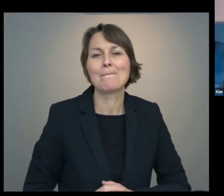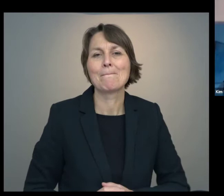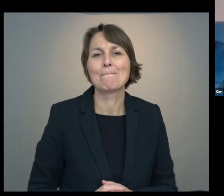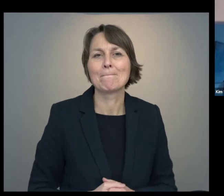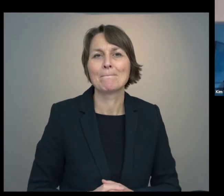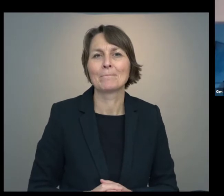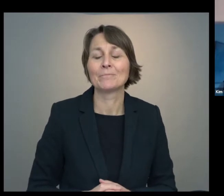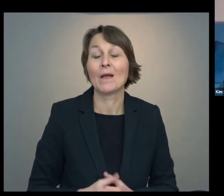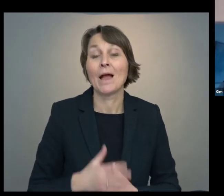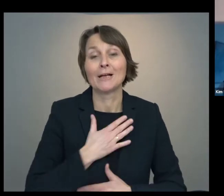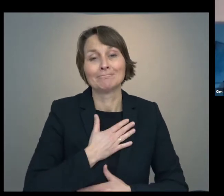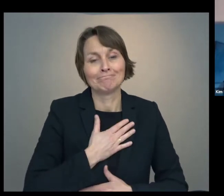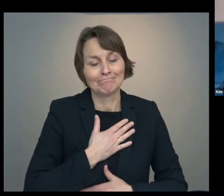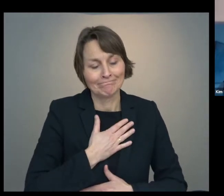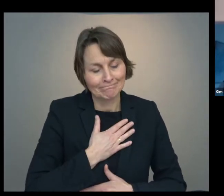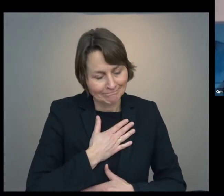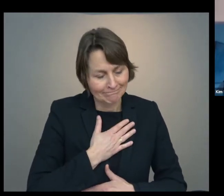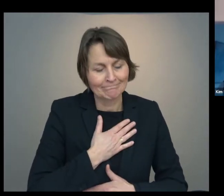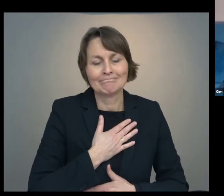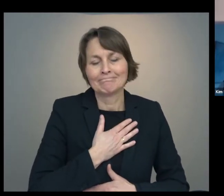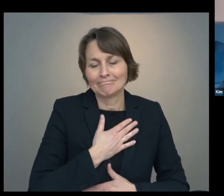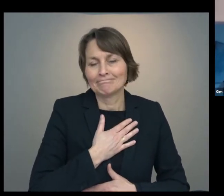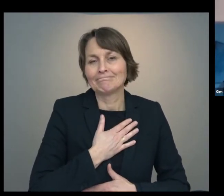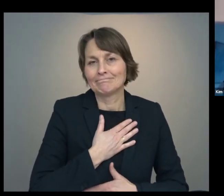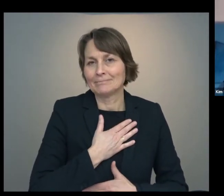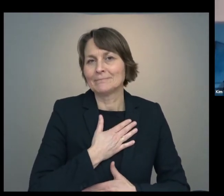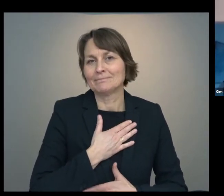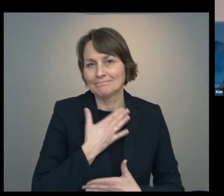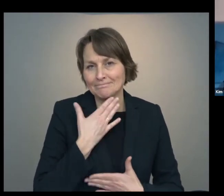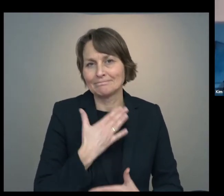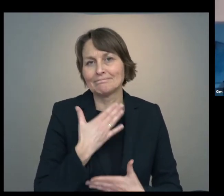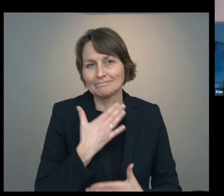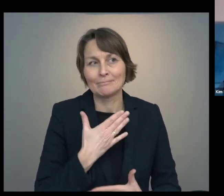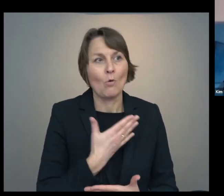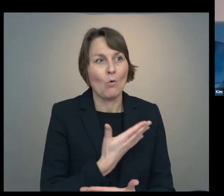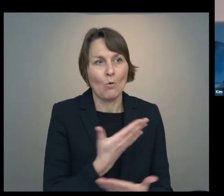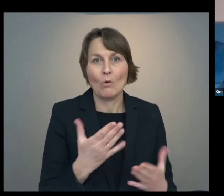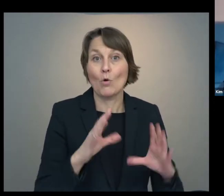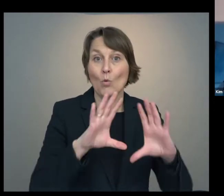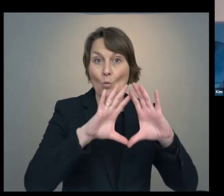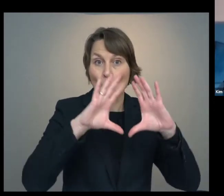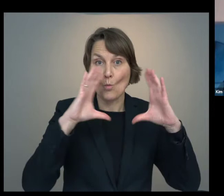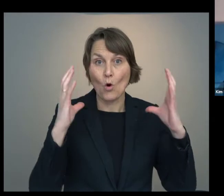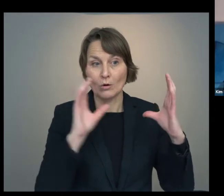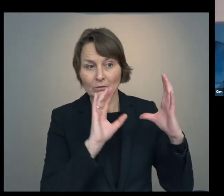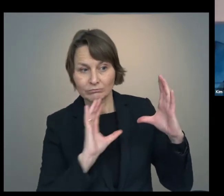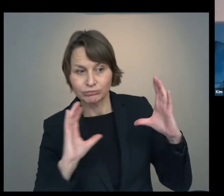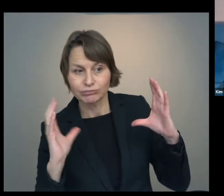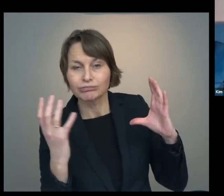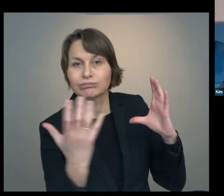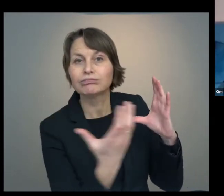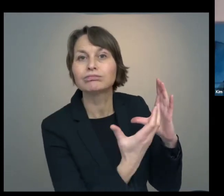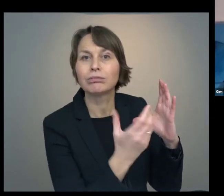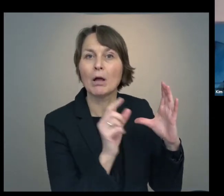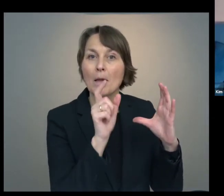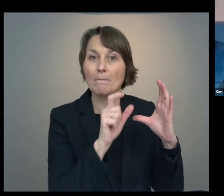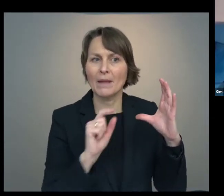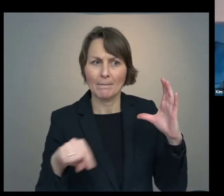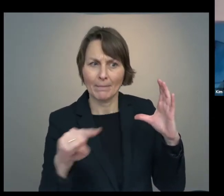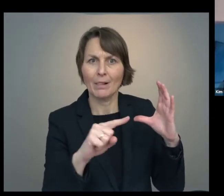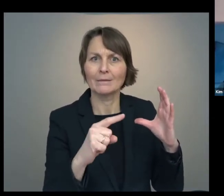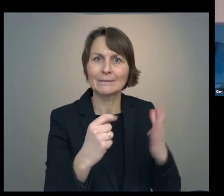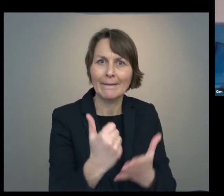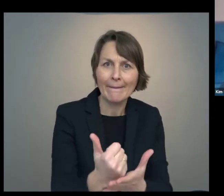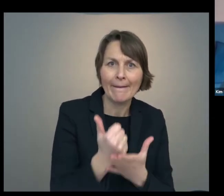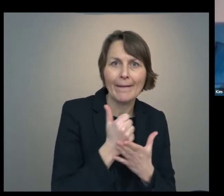to contribute. I really appreciate the fact that we have people all around the world